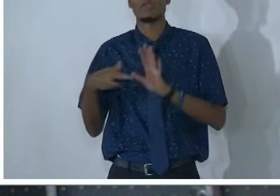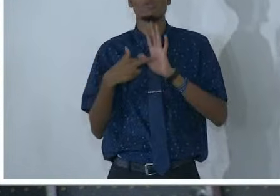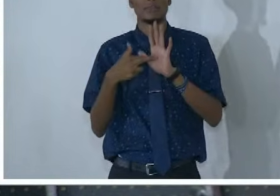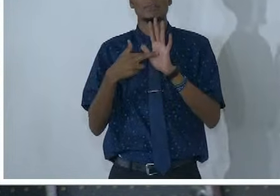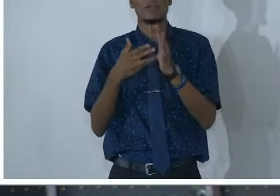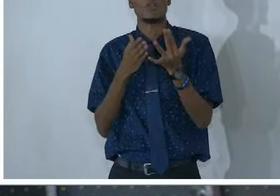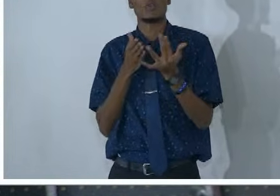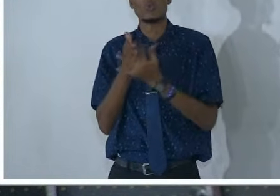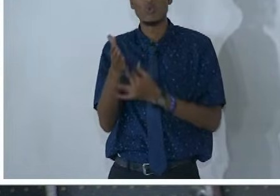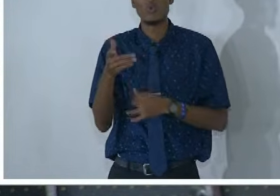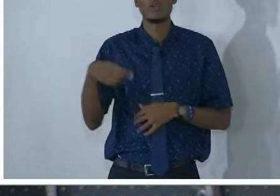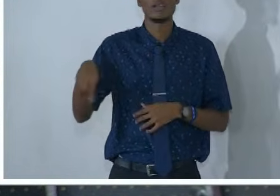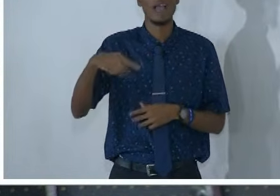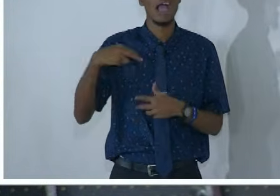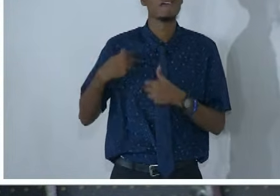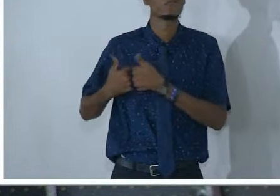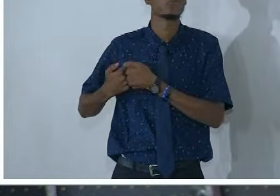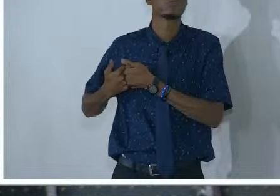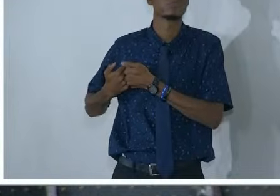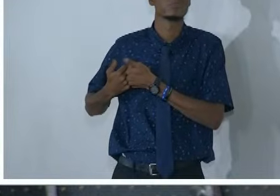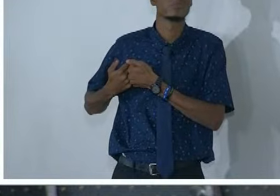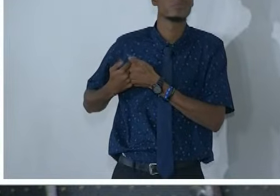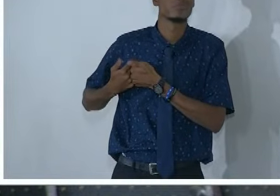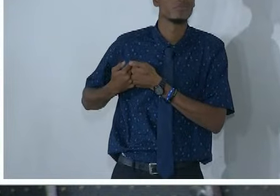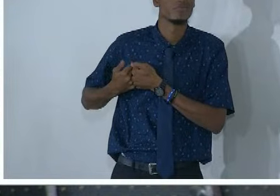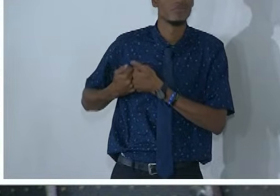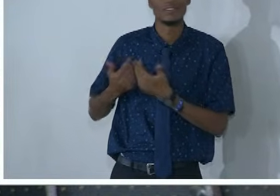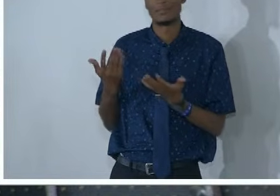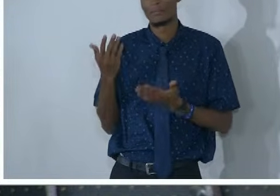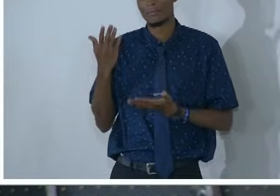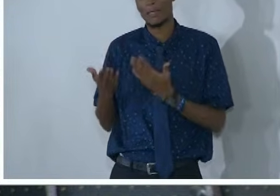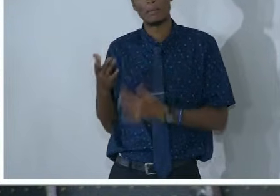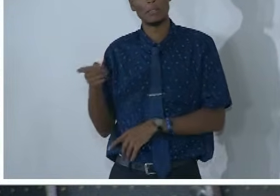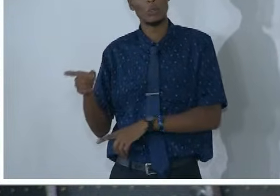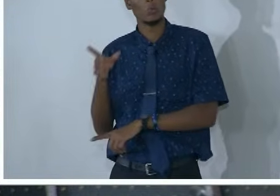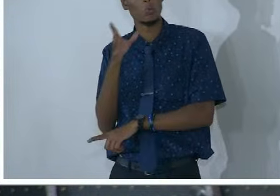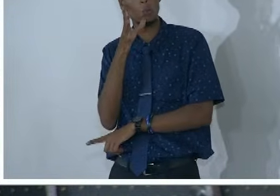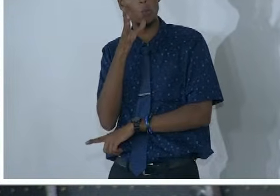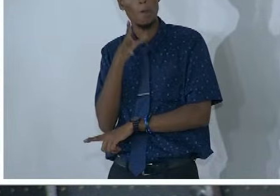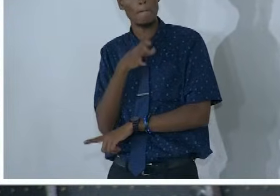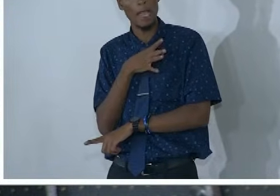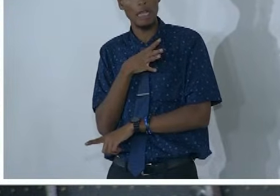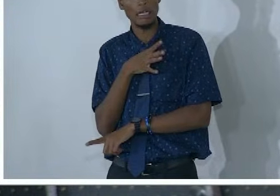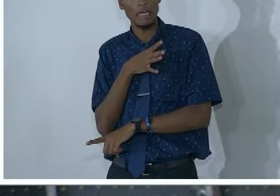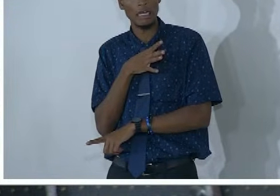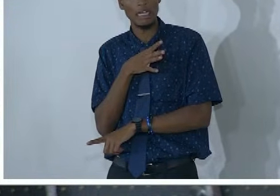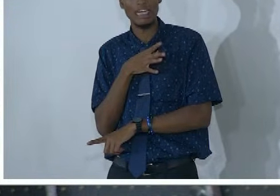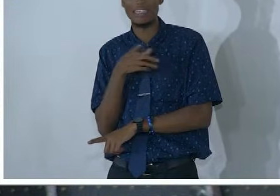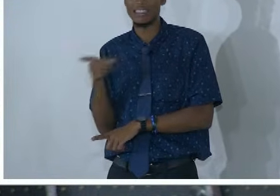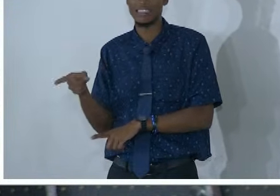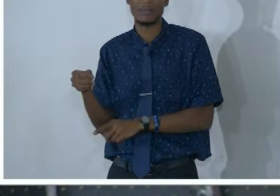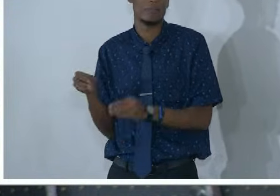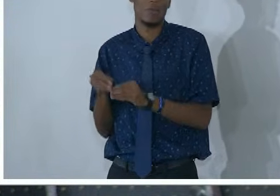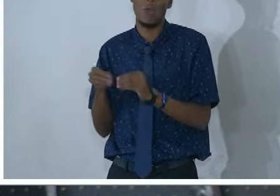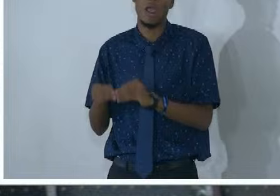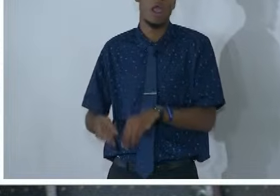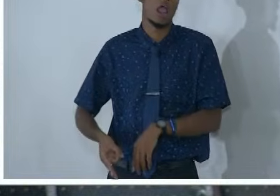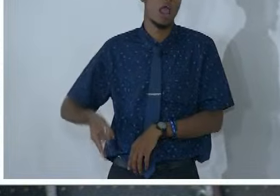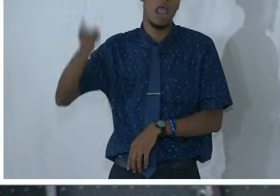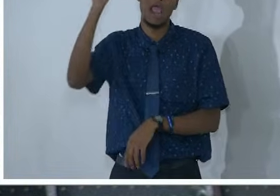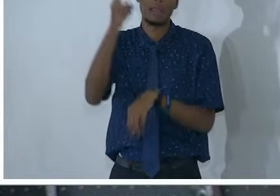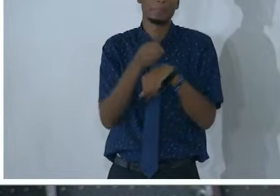intimate partner relationships. In the case of women, it's higher.